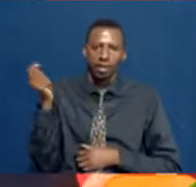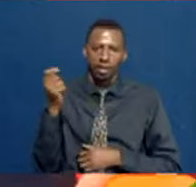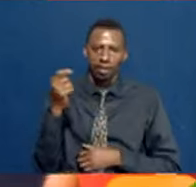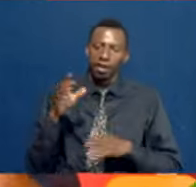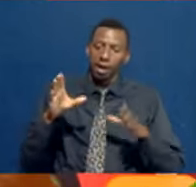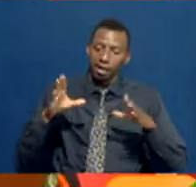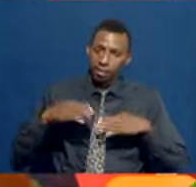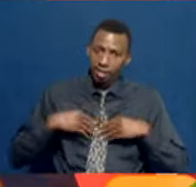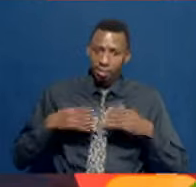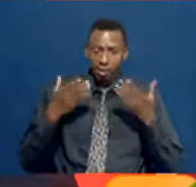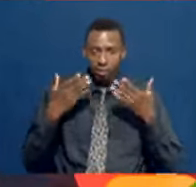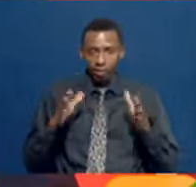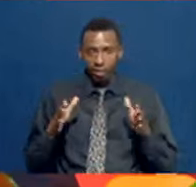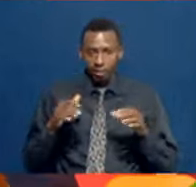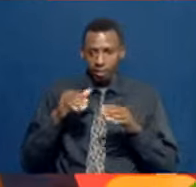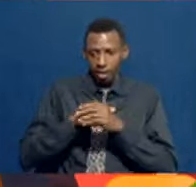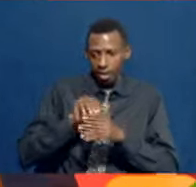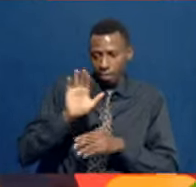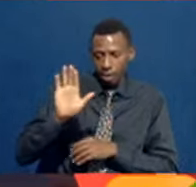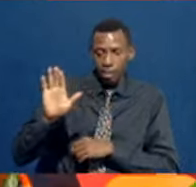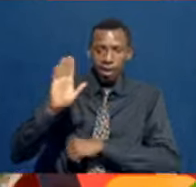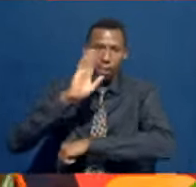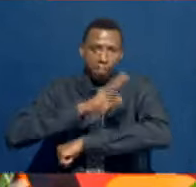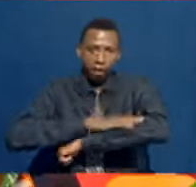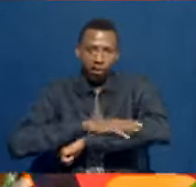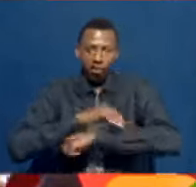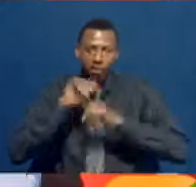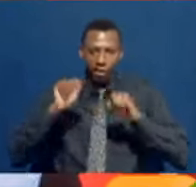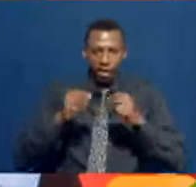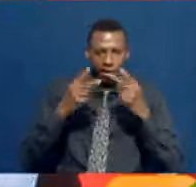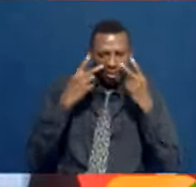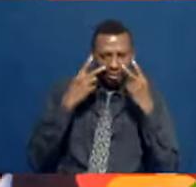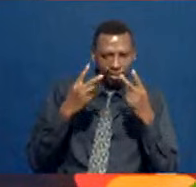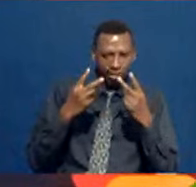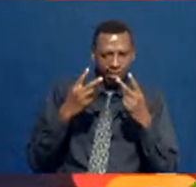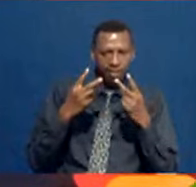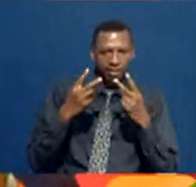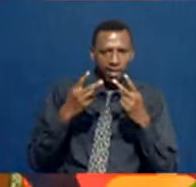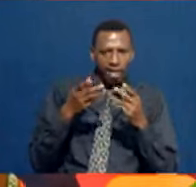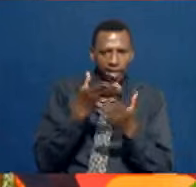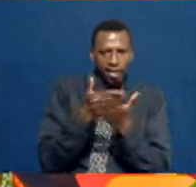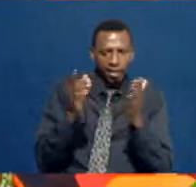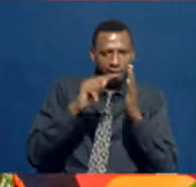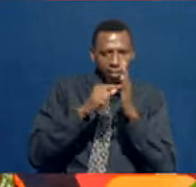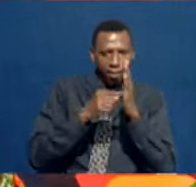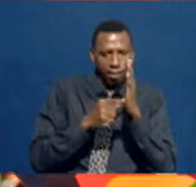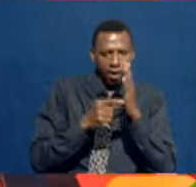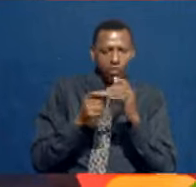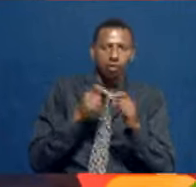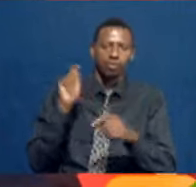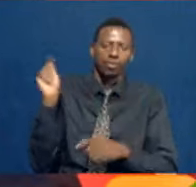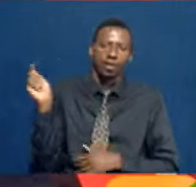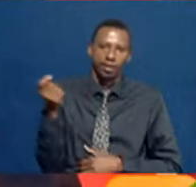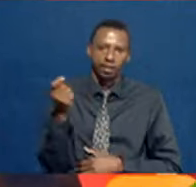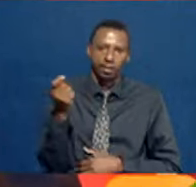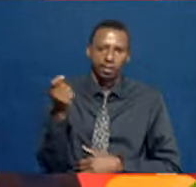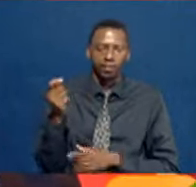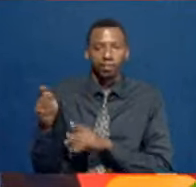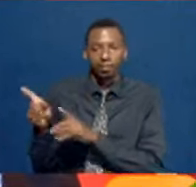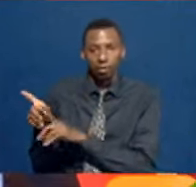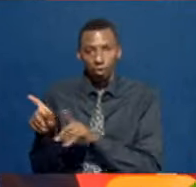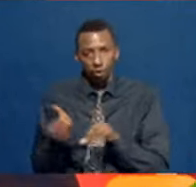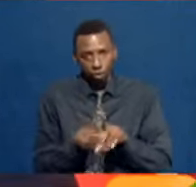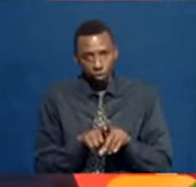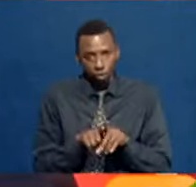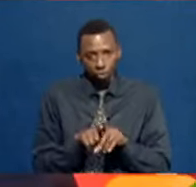have accepted. Within their platform, they can determine that such features are coming from Kenya. And